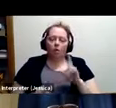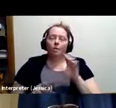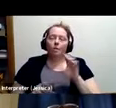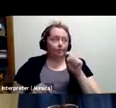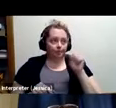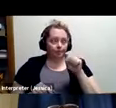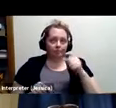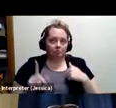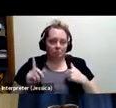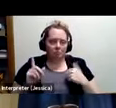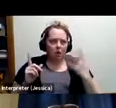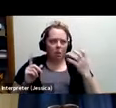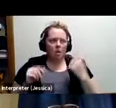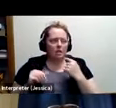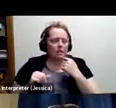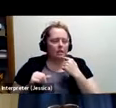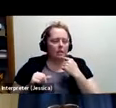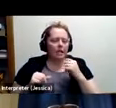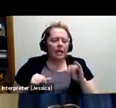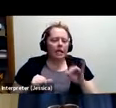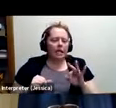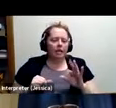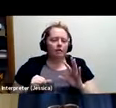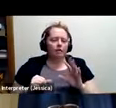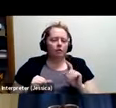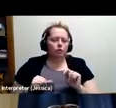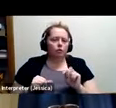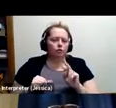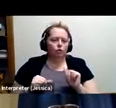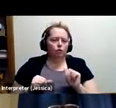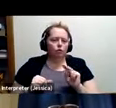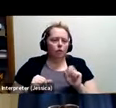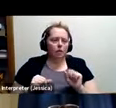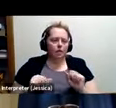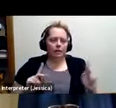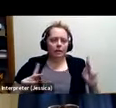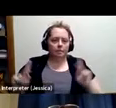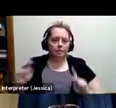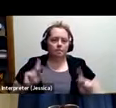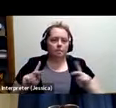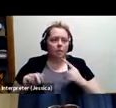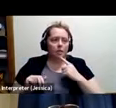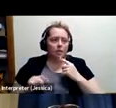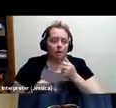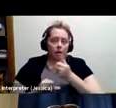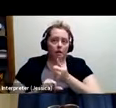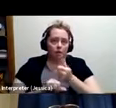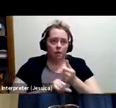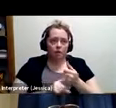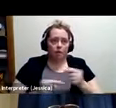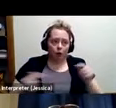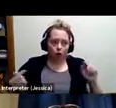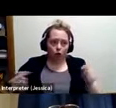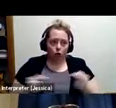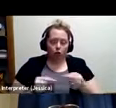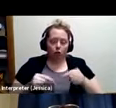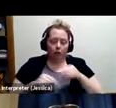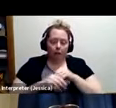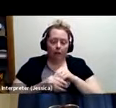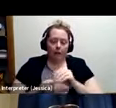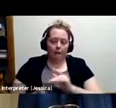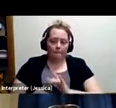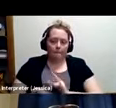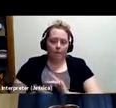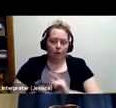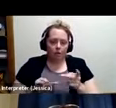out, if trans people say they are being harmed in medical spaces, believe us. Do not